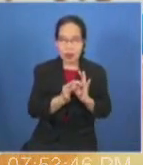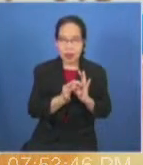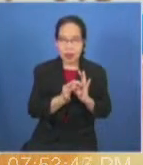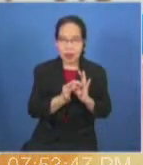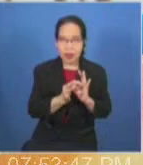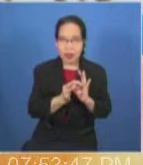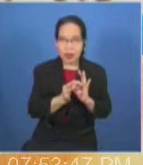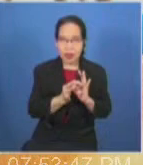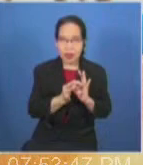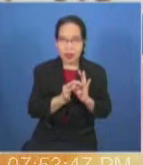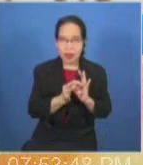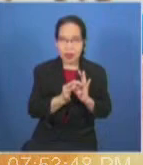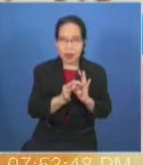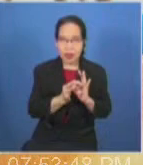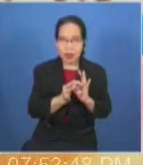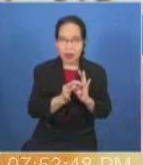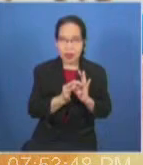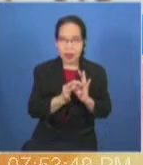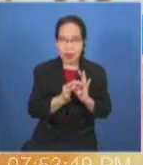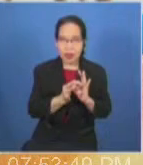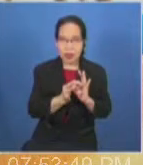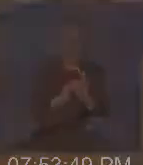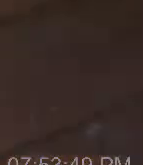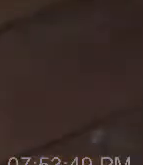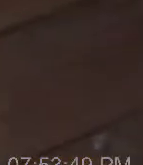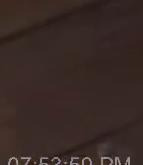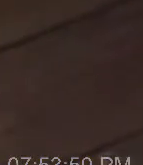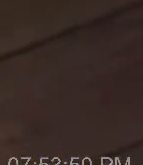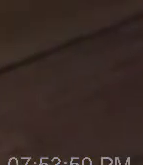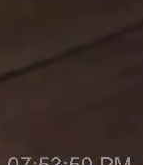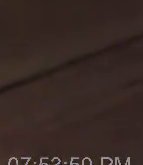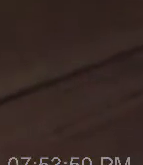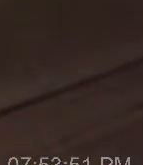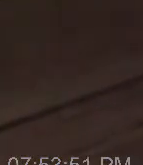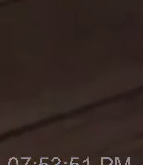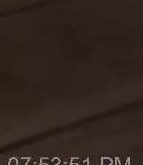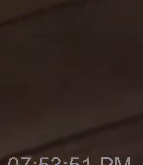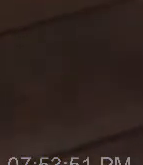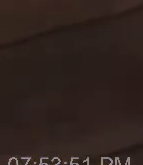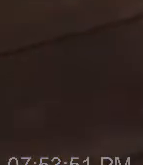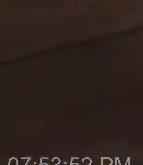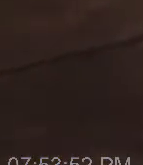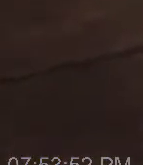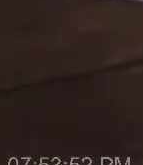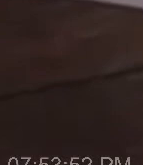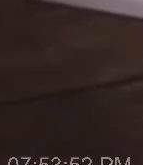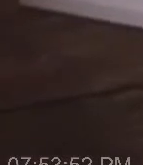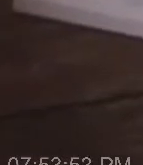when they heard and believed in the Word of God.